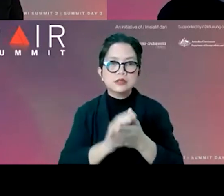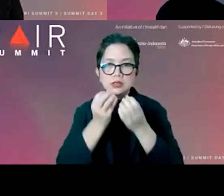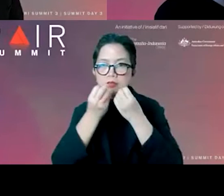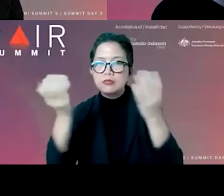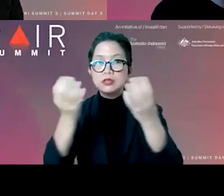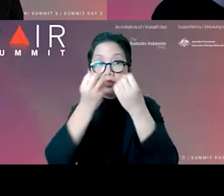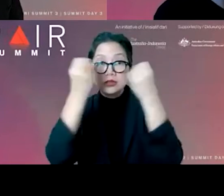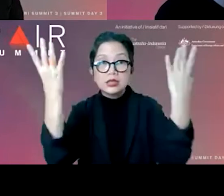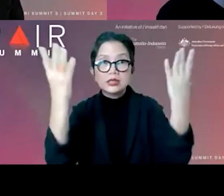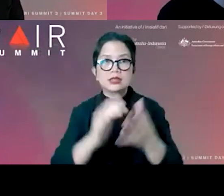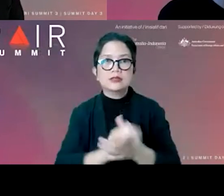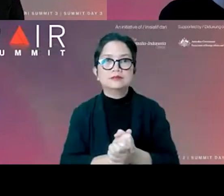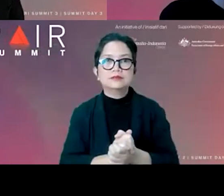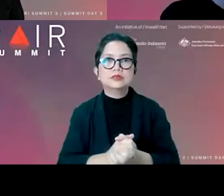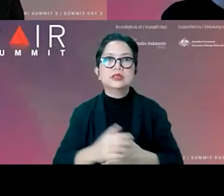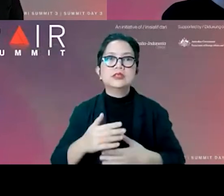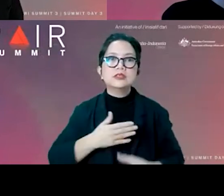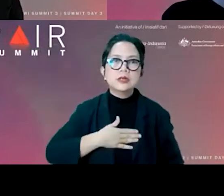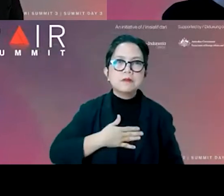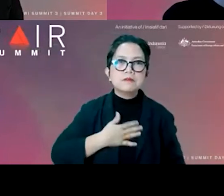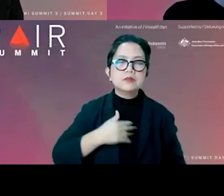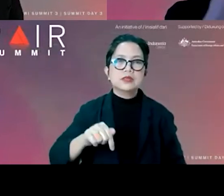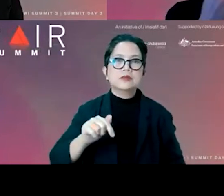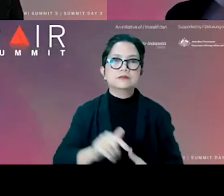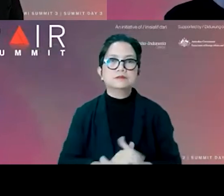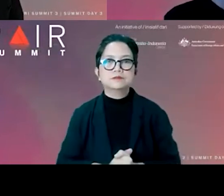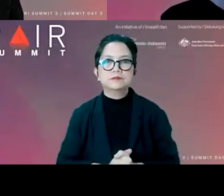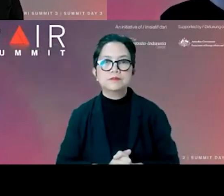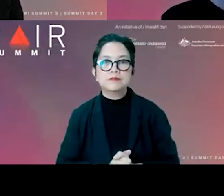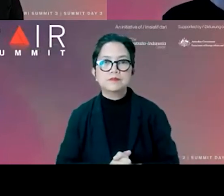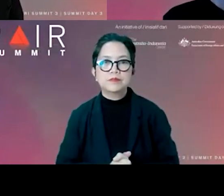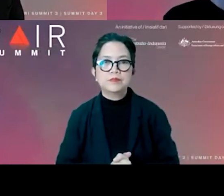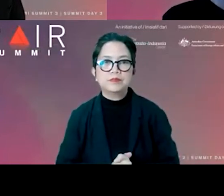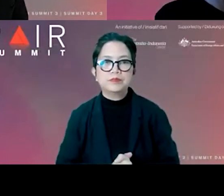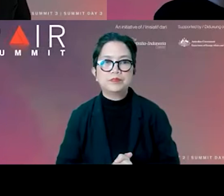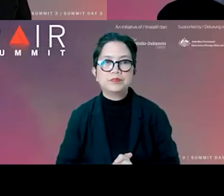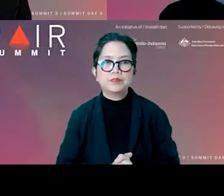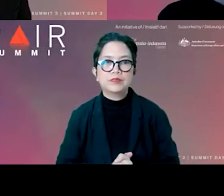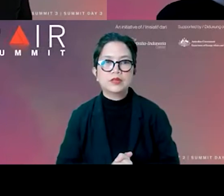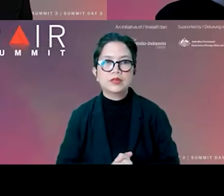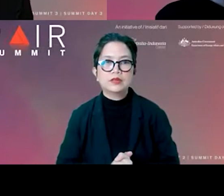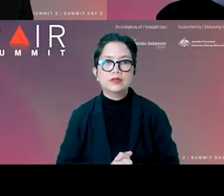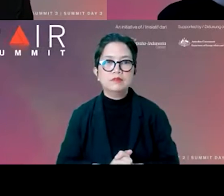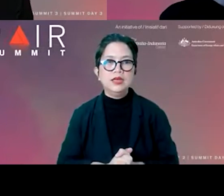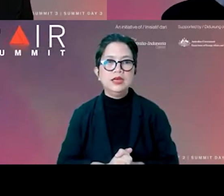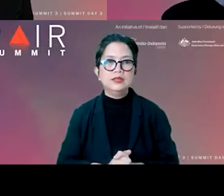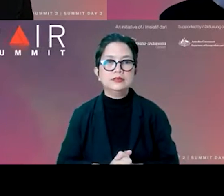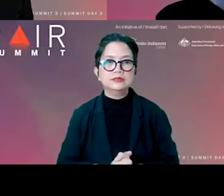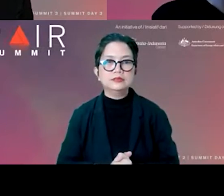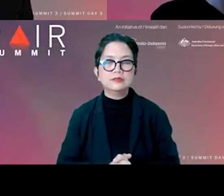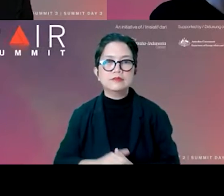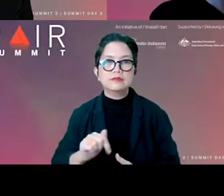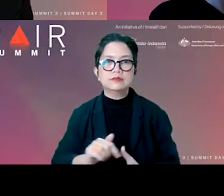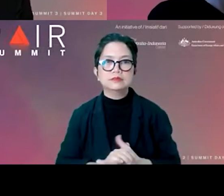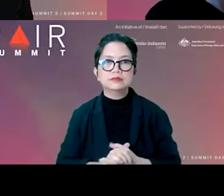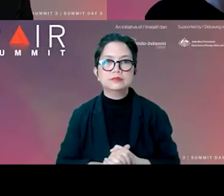think that if people are dealt information that's transparent, the information around modelling and economic balance is there,